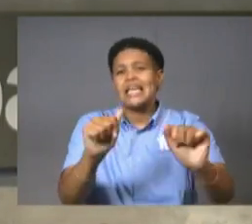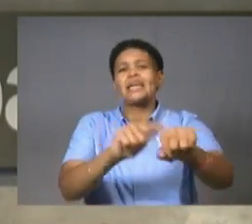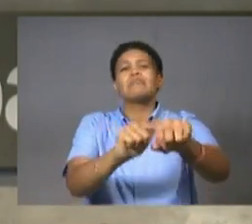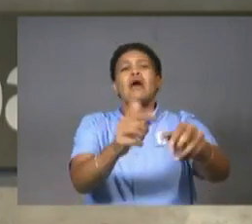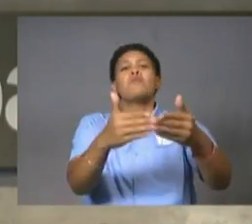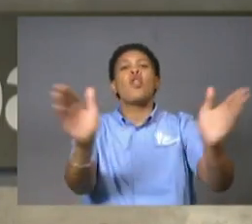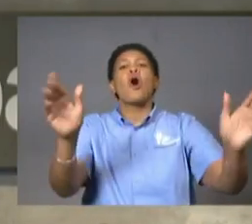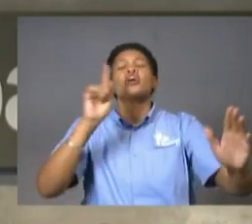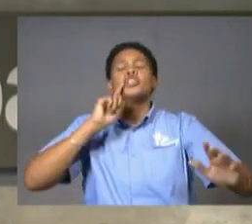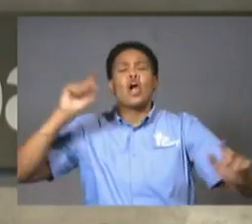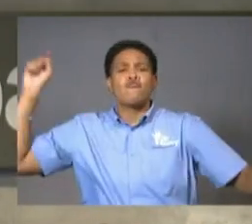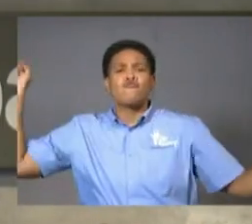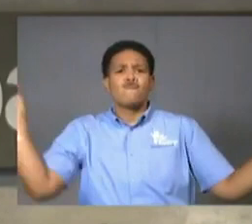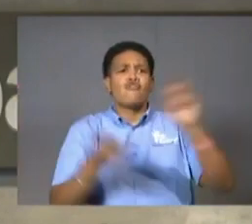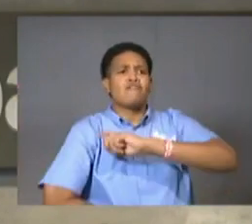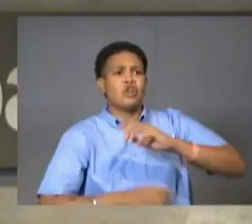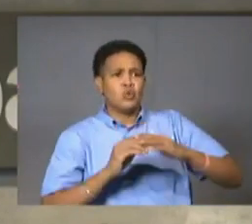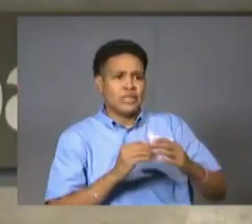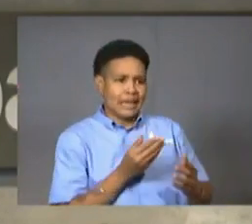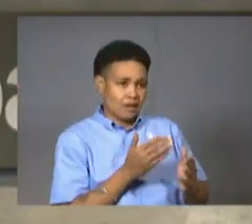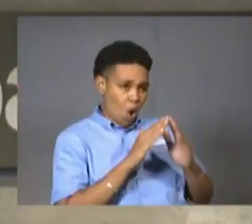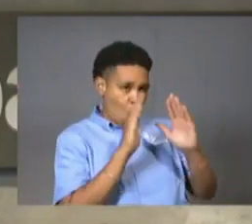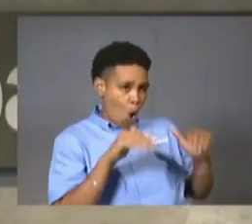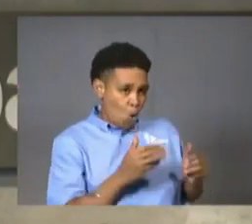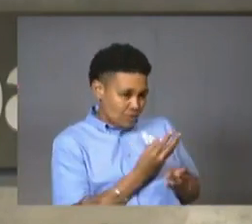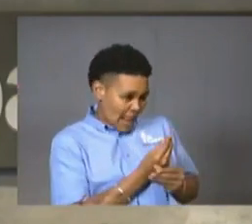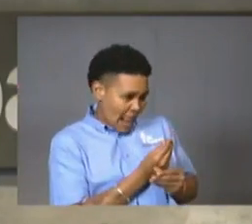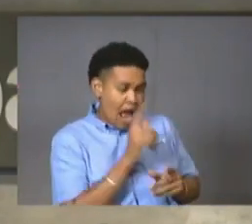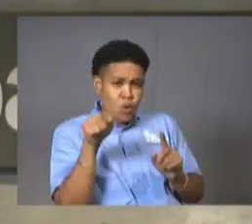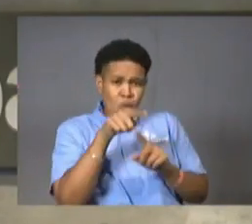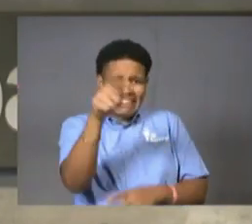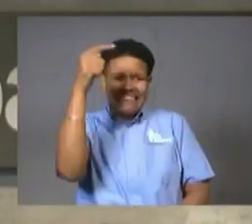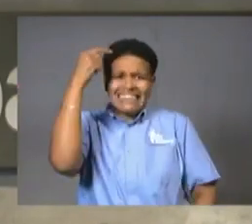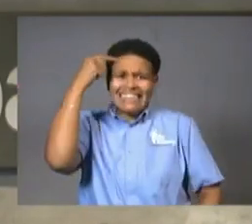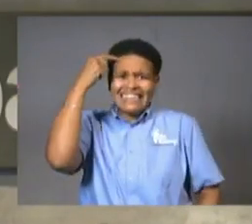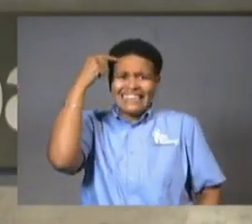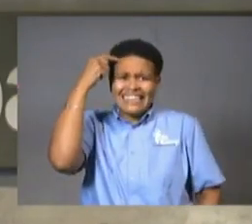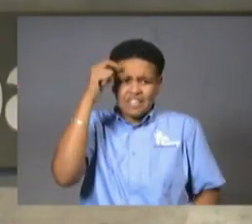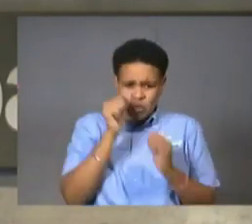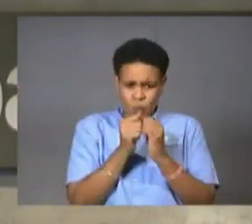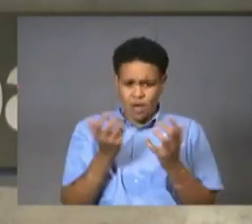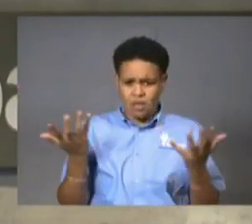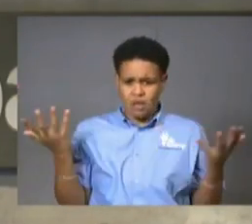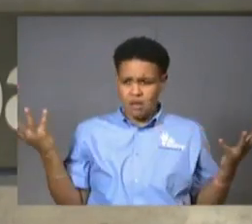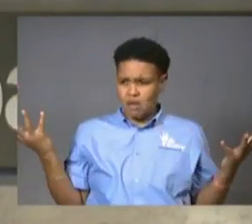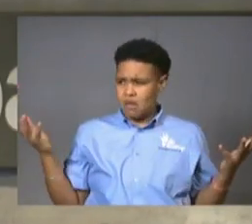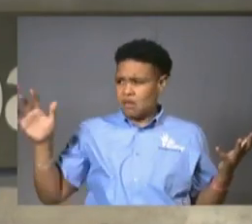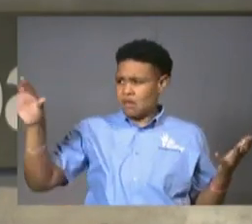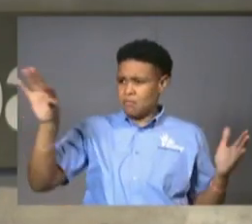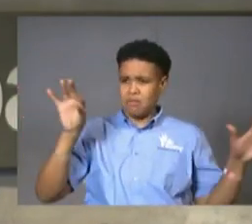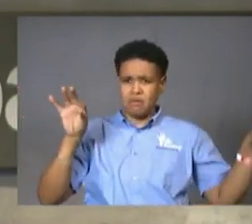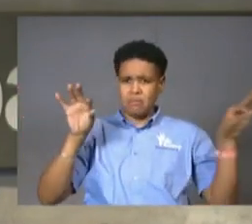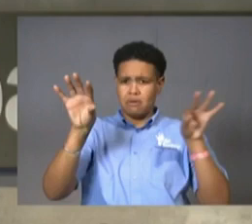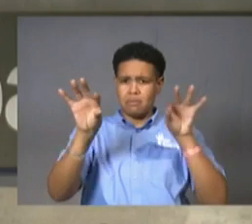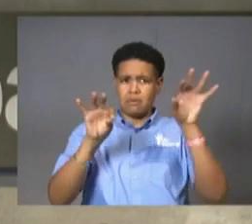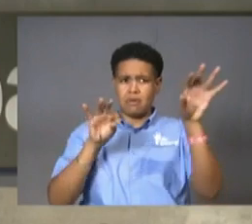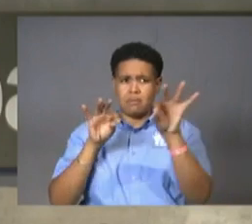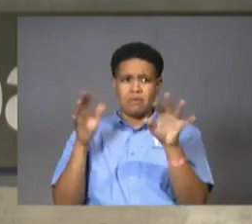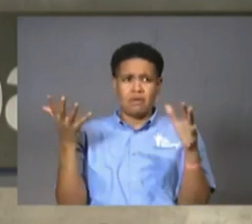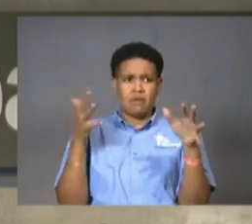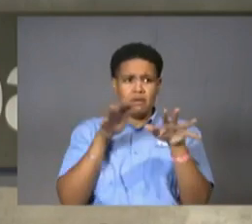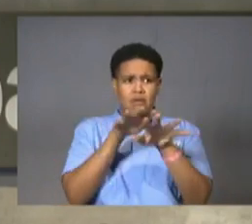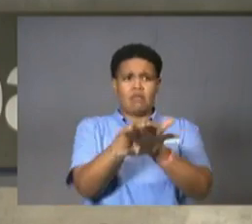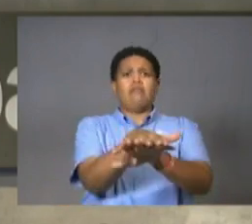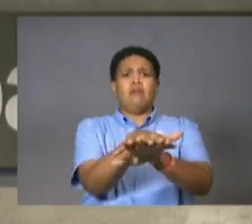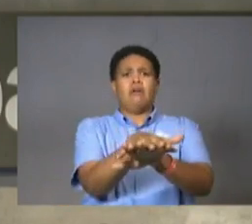a revolution in land and housing. When you put this together as a combination, we believe it offers the best